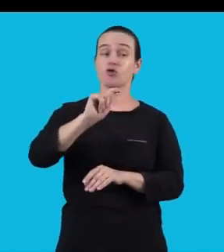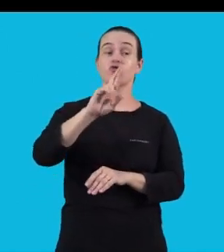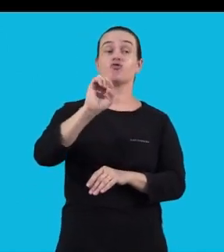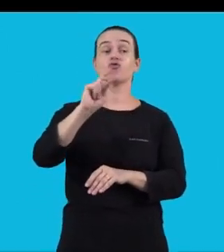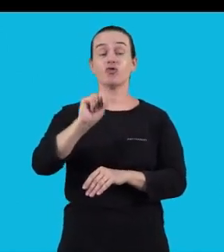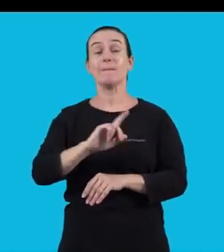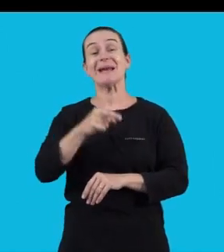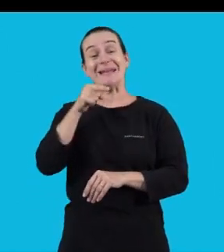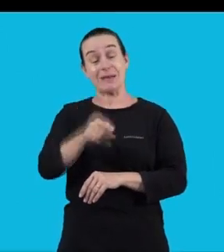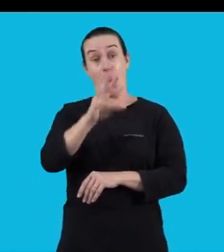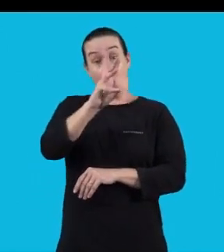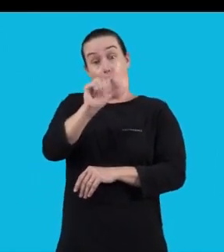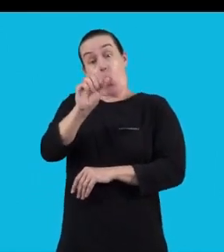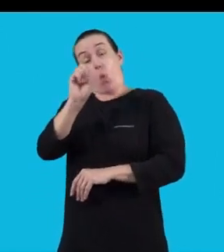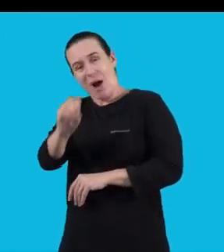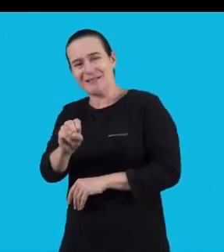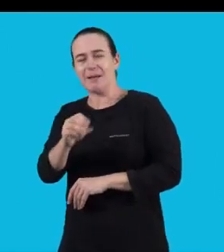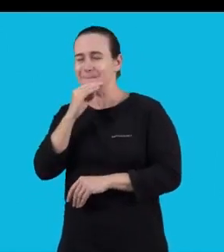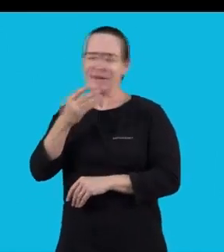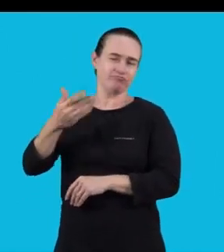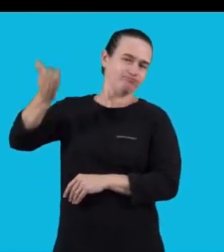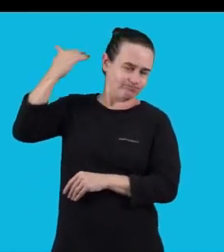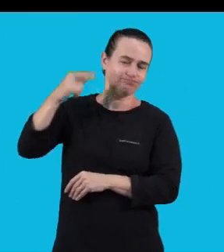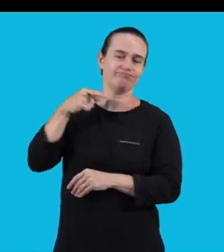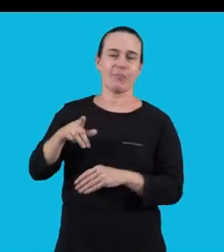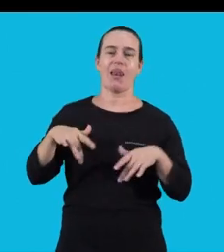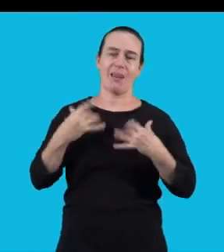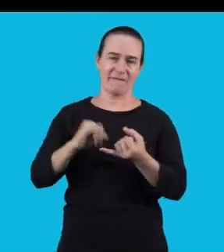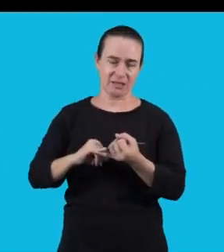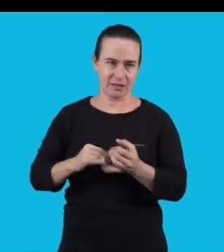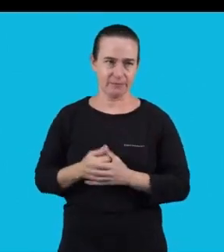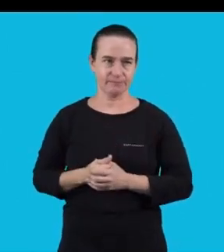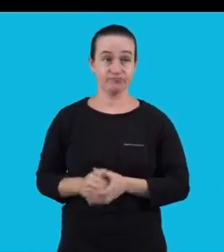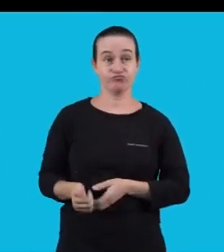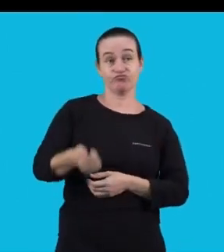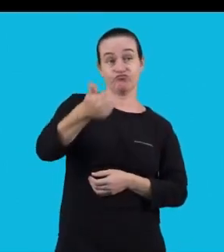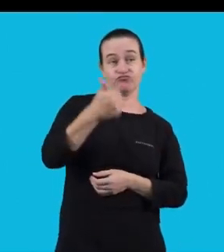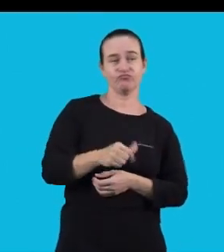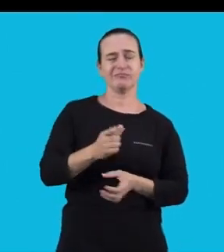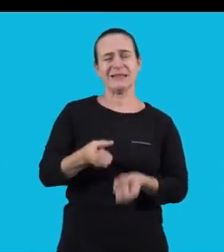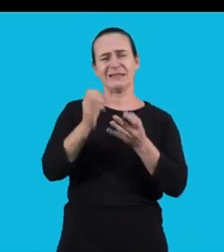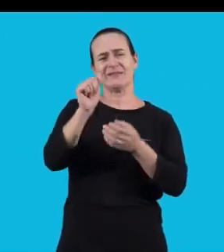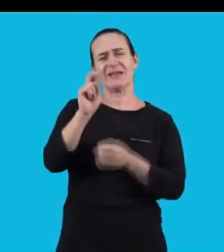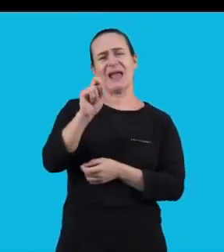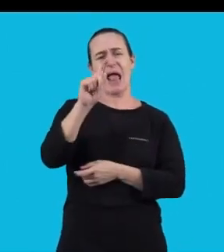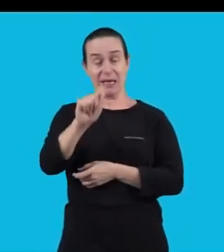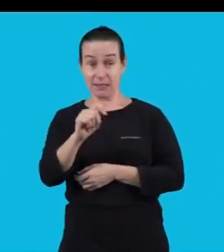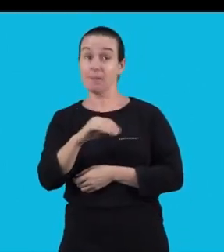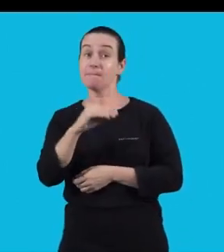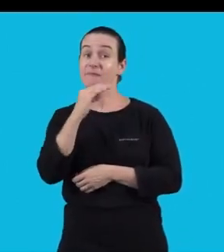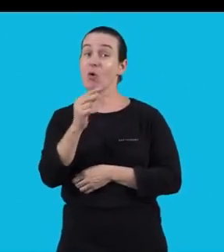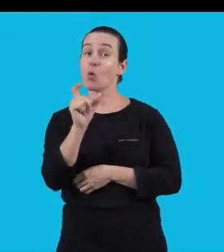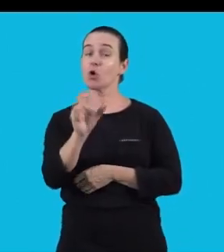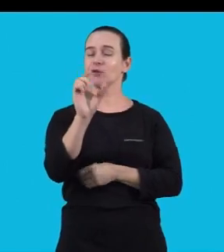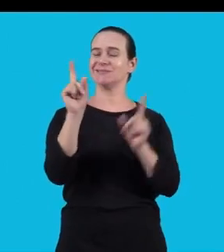word like said. Question 5.6, provide an antonym for the word commences, and very